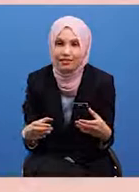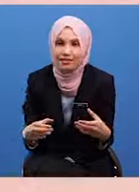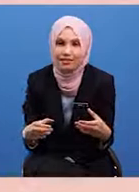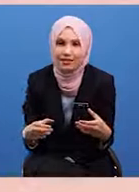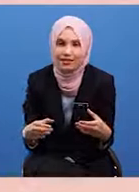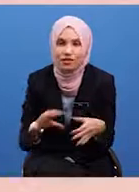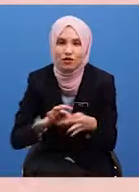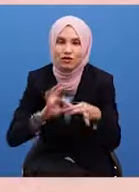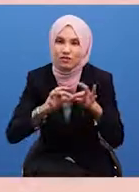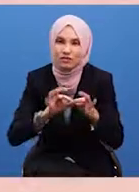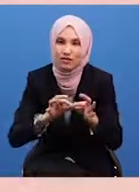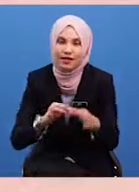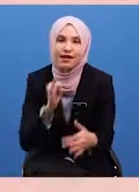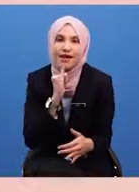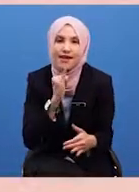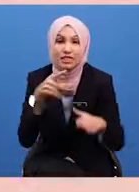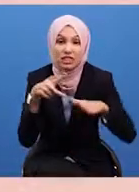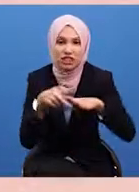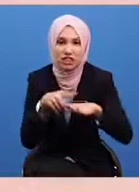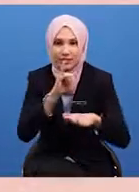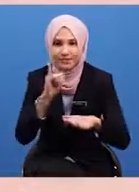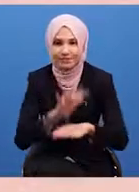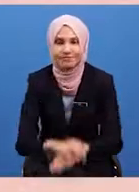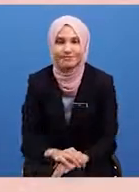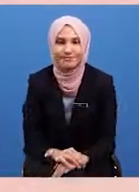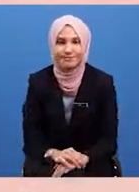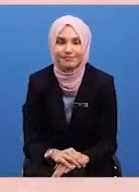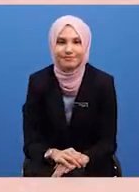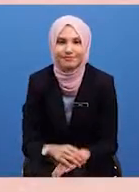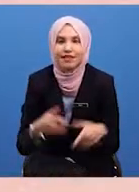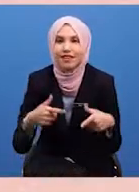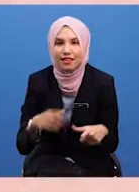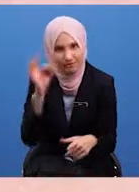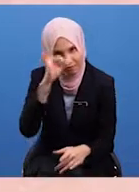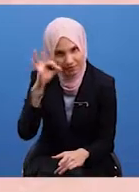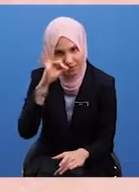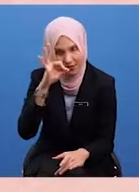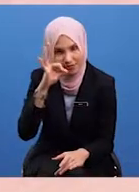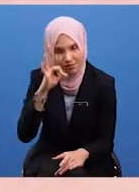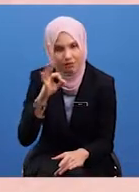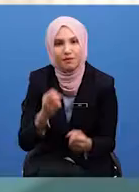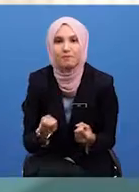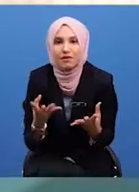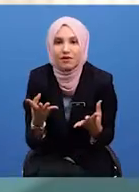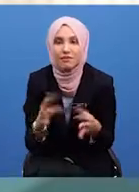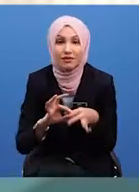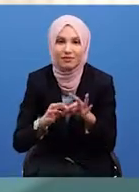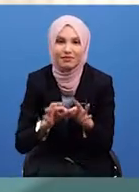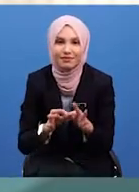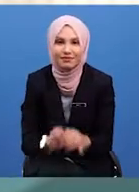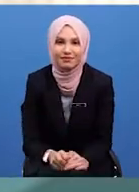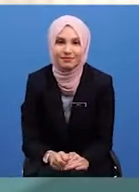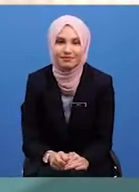of his stories is Cheat. So let's find out more about this story. I have